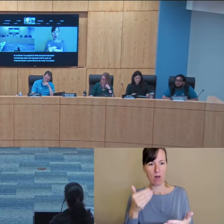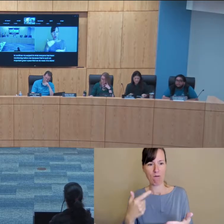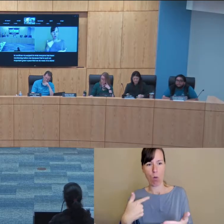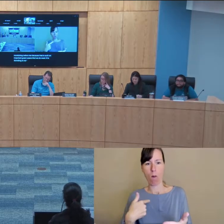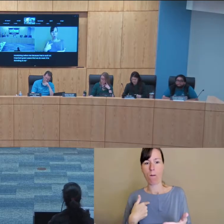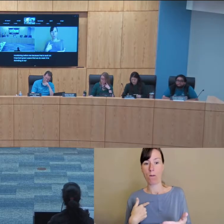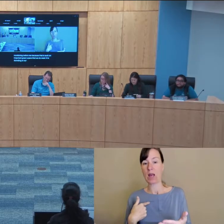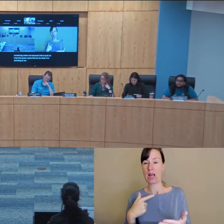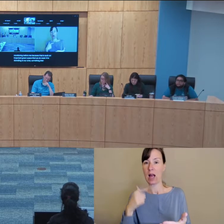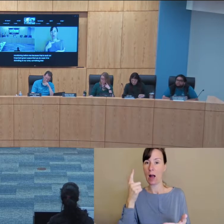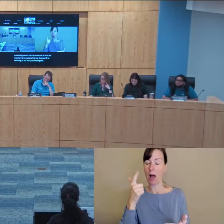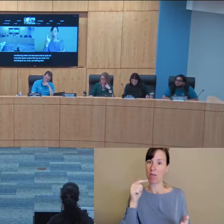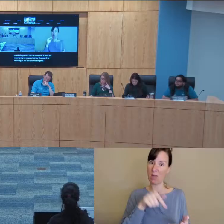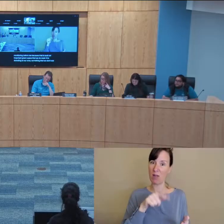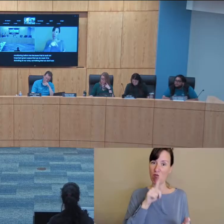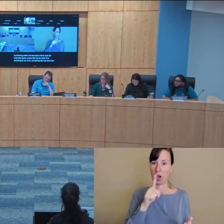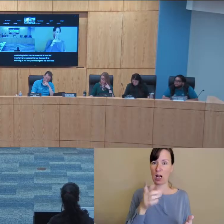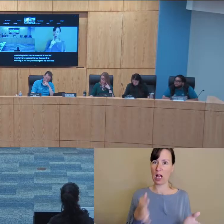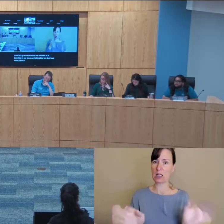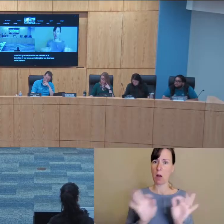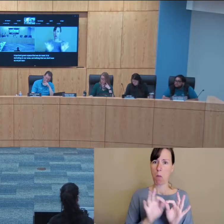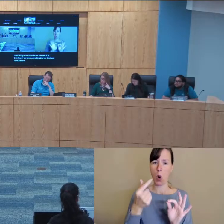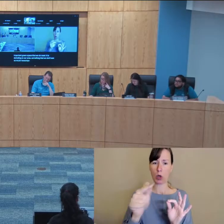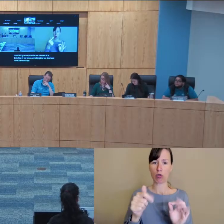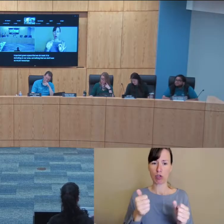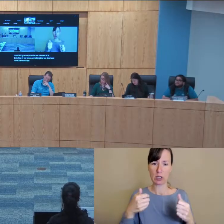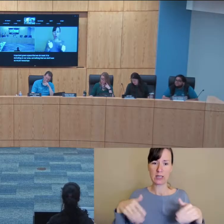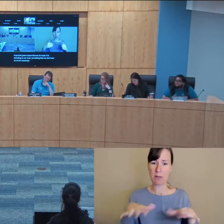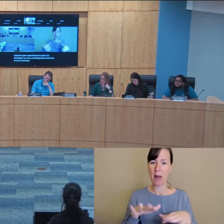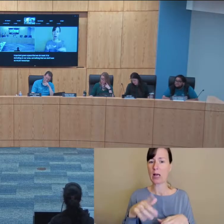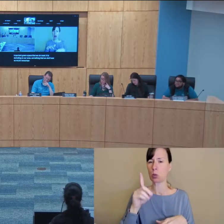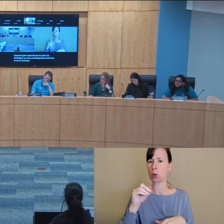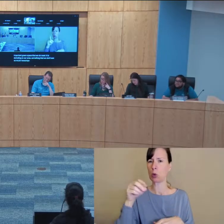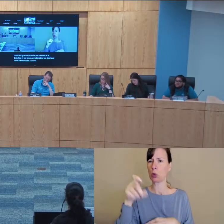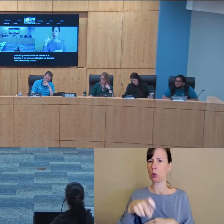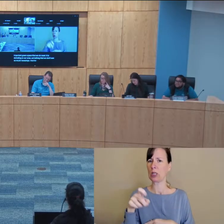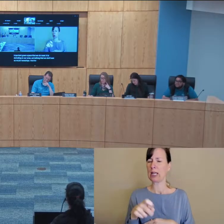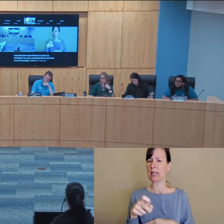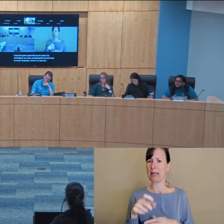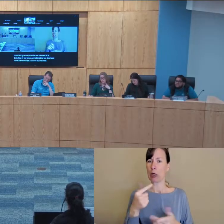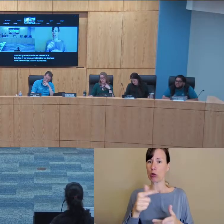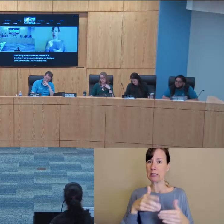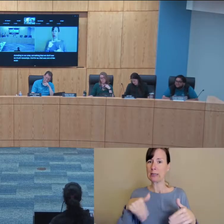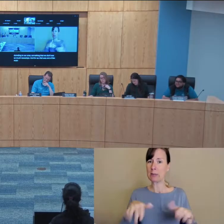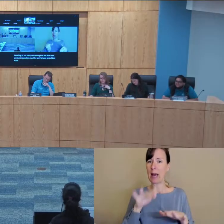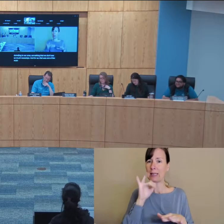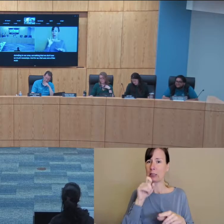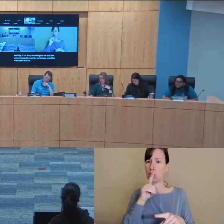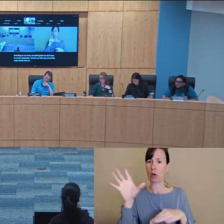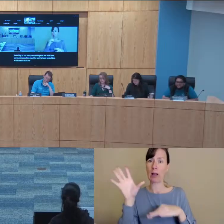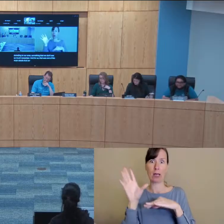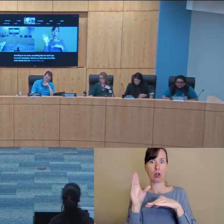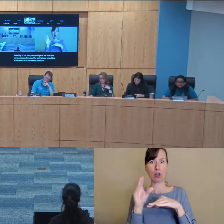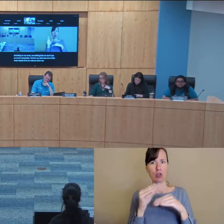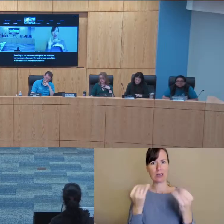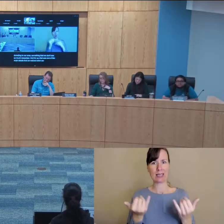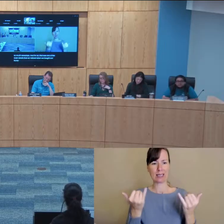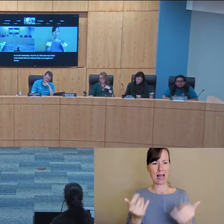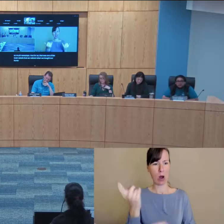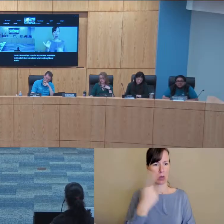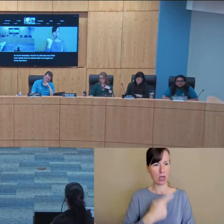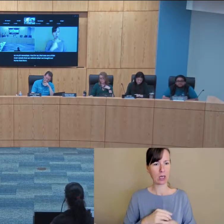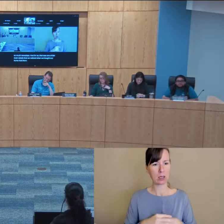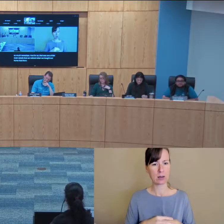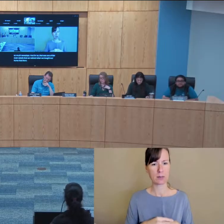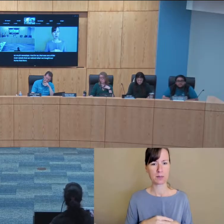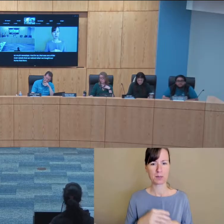area, something that we don't see so much nowadays. And for us, that was one of the main details that we noticed when we bought our home, that there was